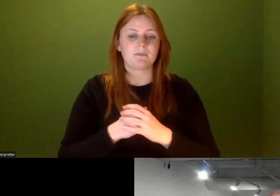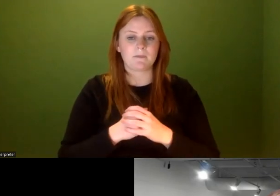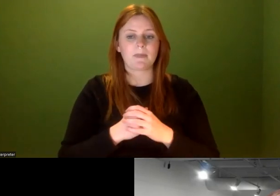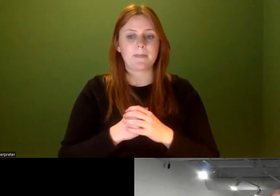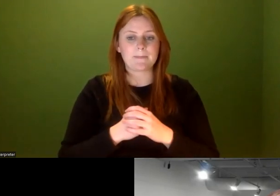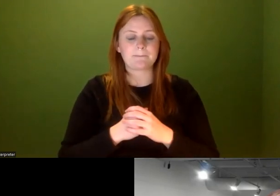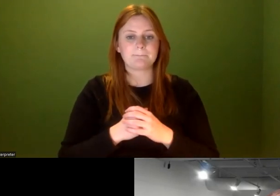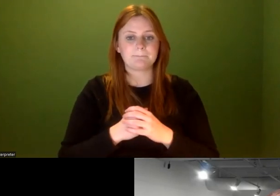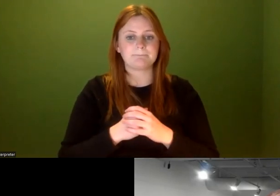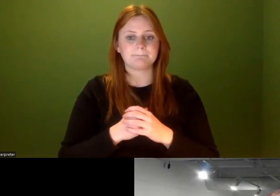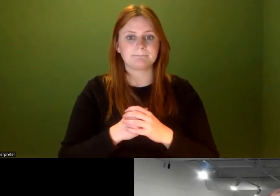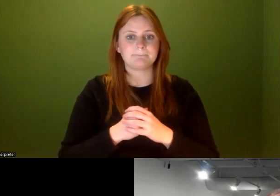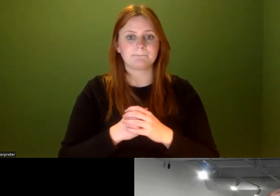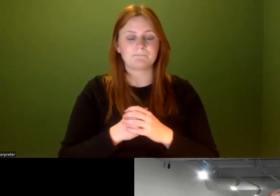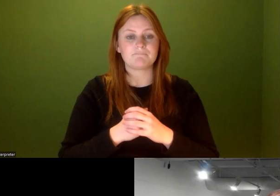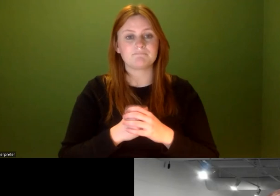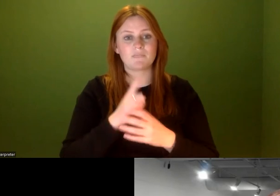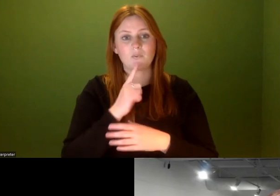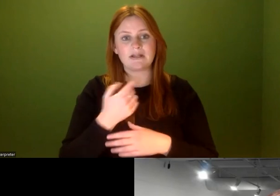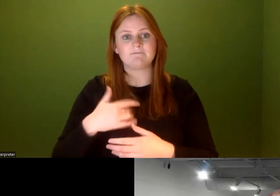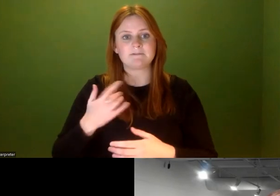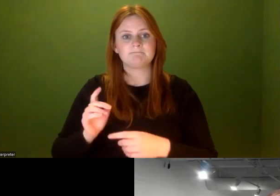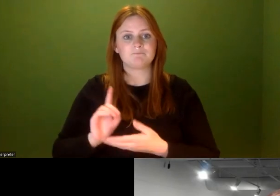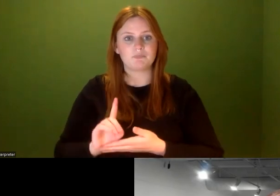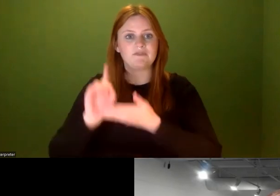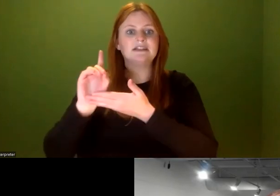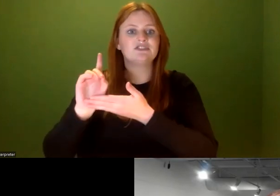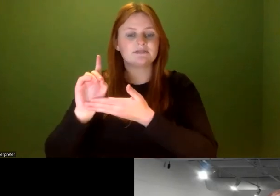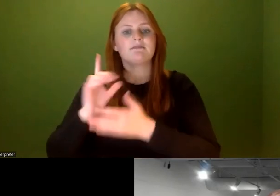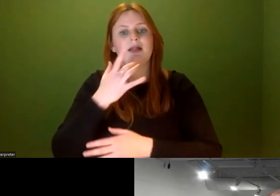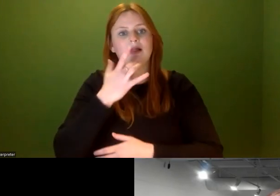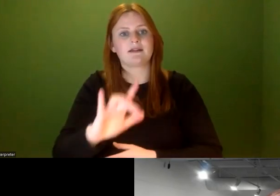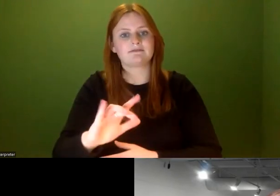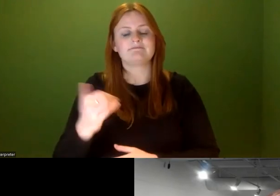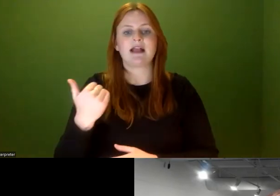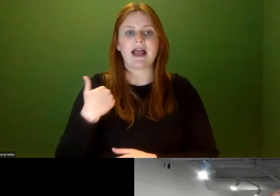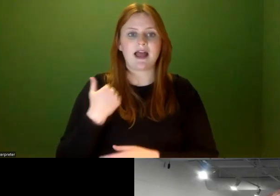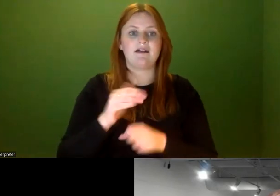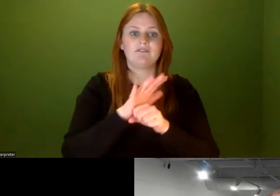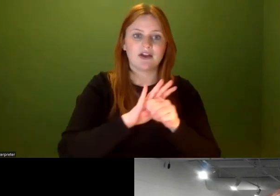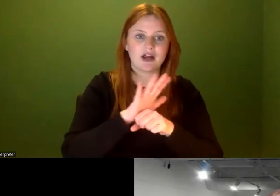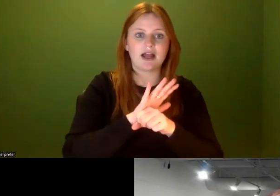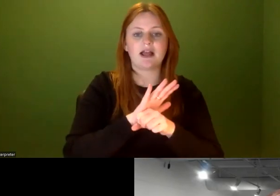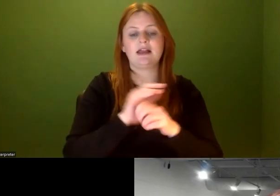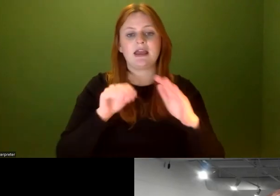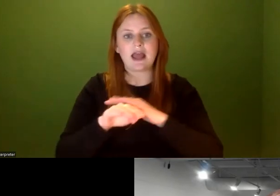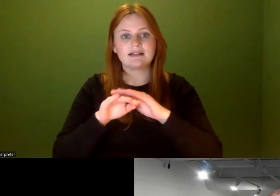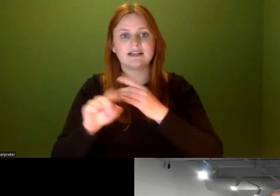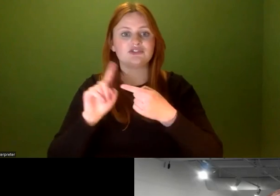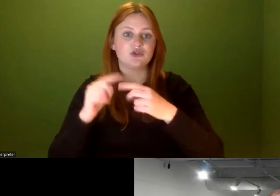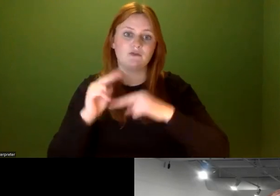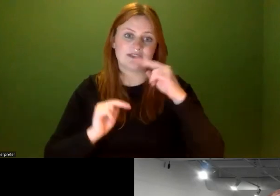do, in a way, I'm privileged in that I have space and access to